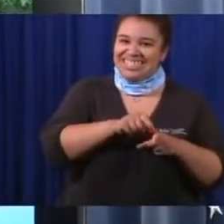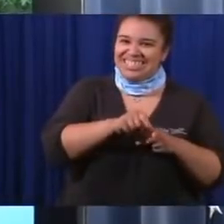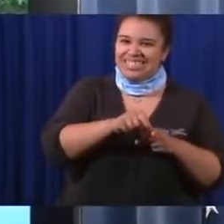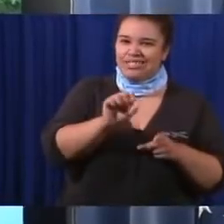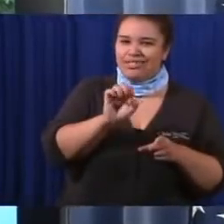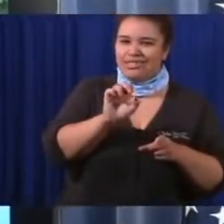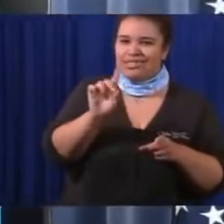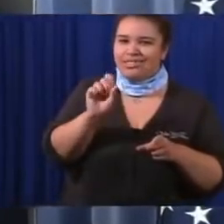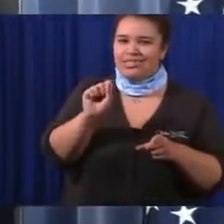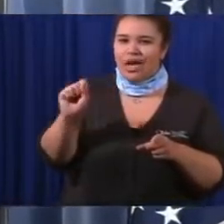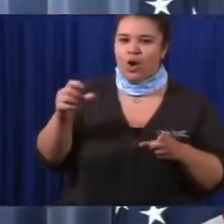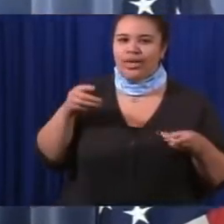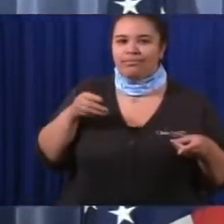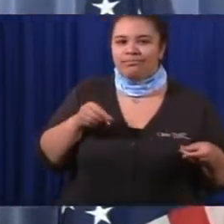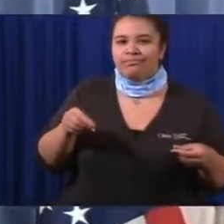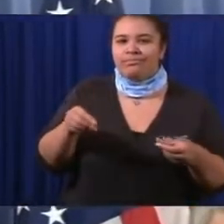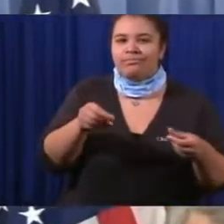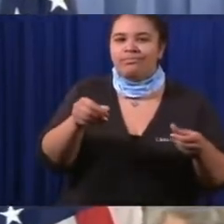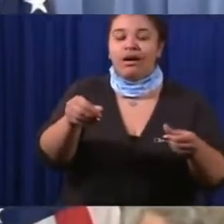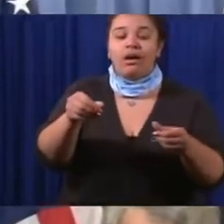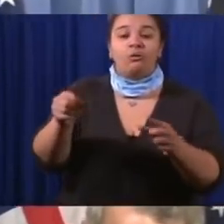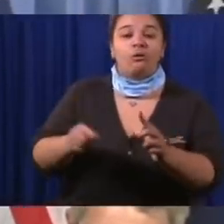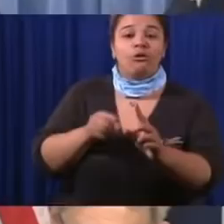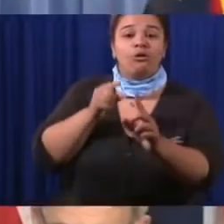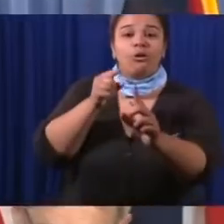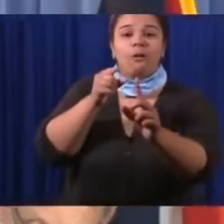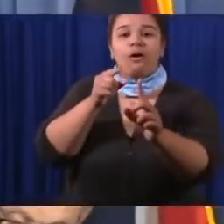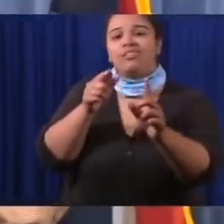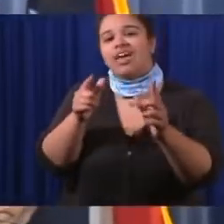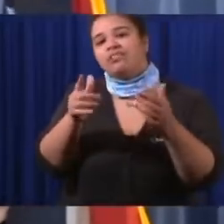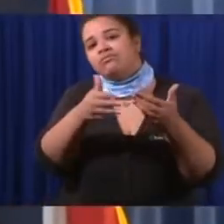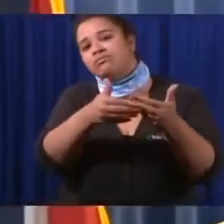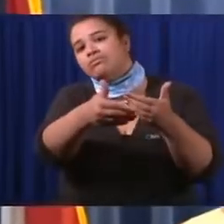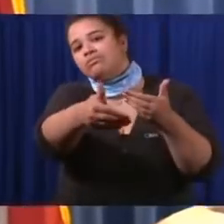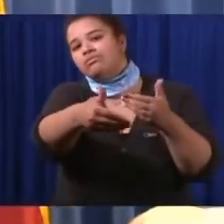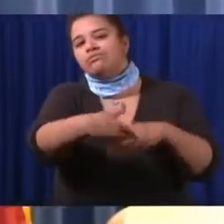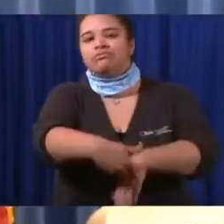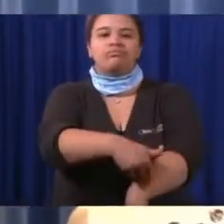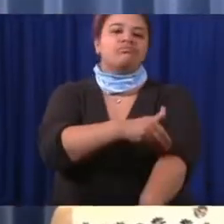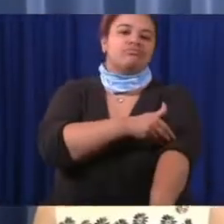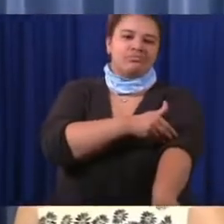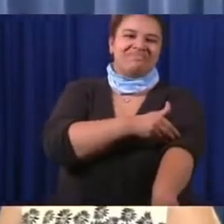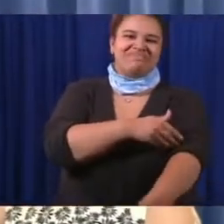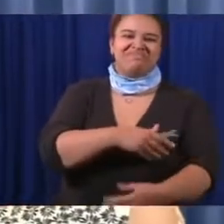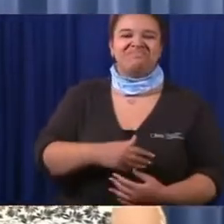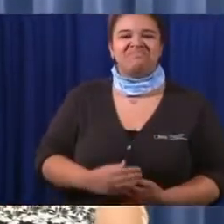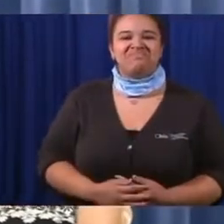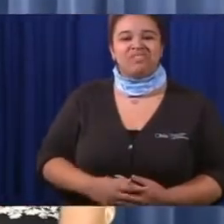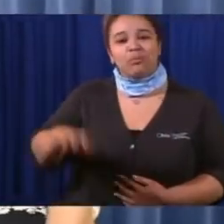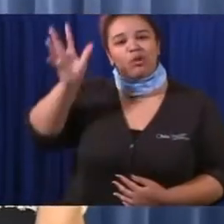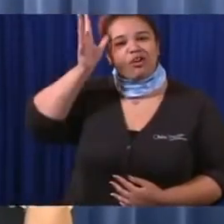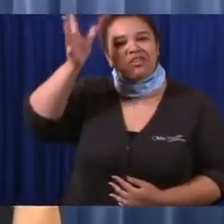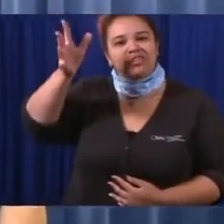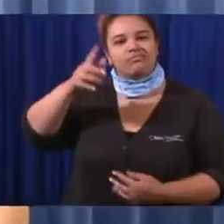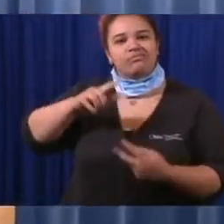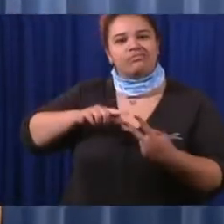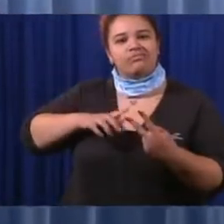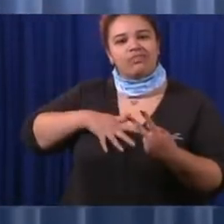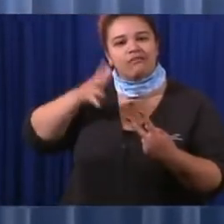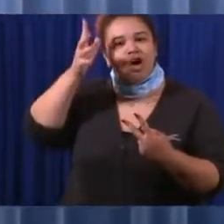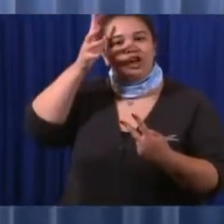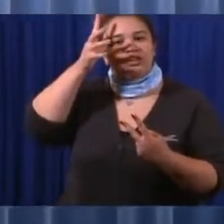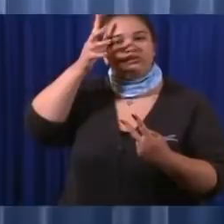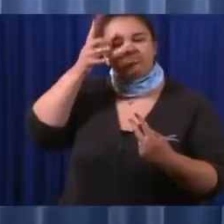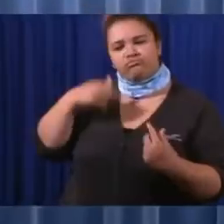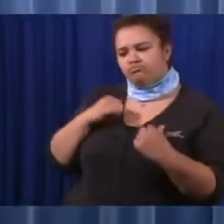tomorrow. Like my grandfather and my father's, my grandfather and my father, I'm an optimist. Look, this has